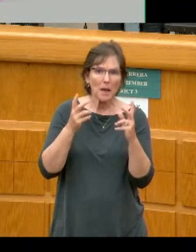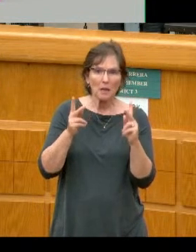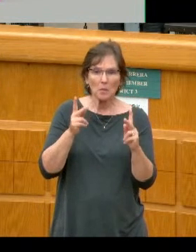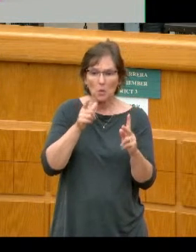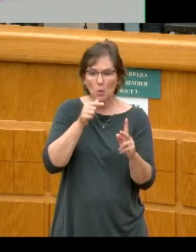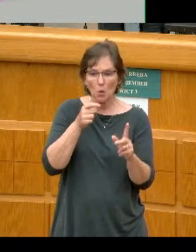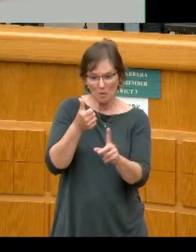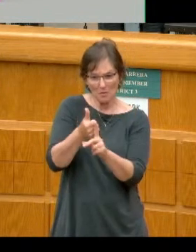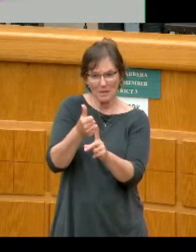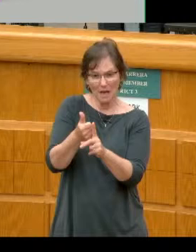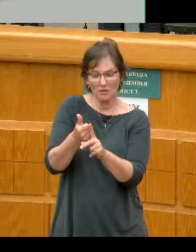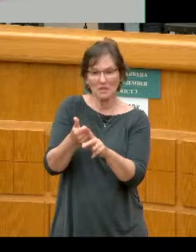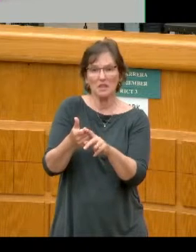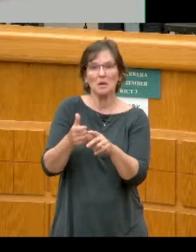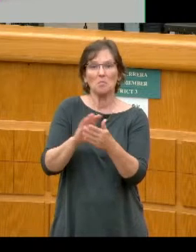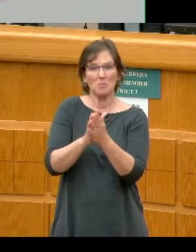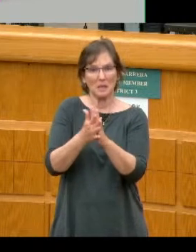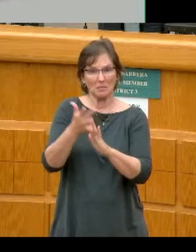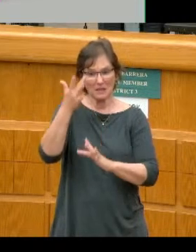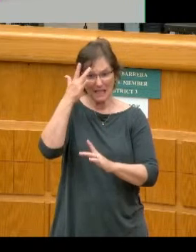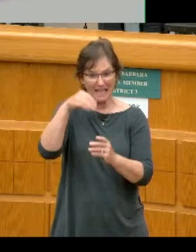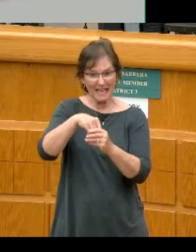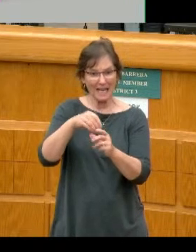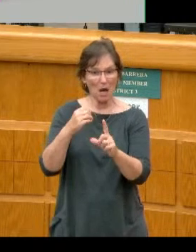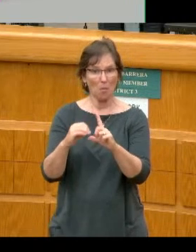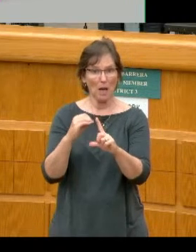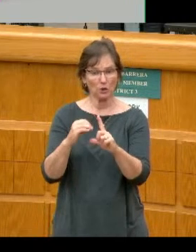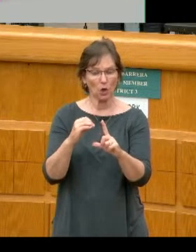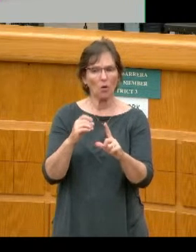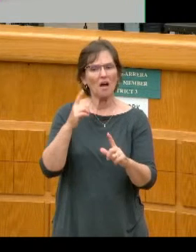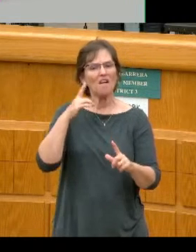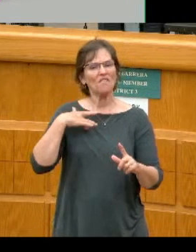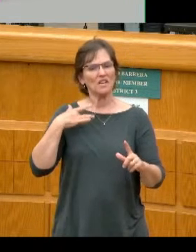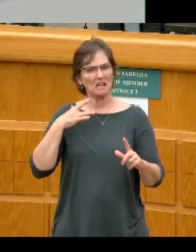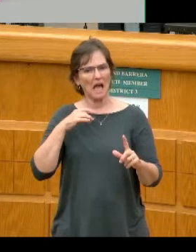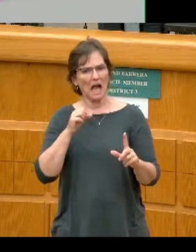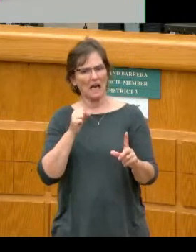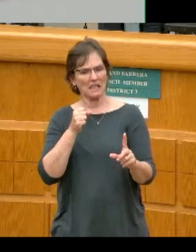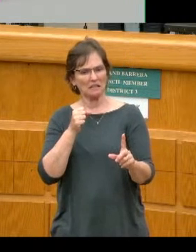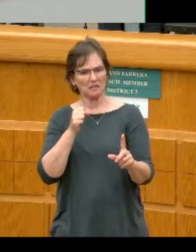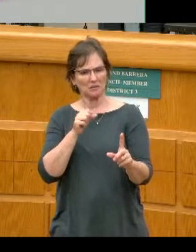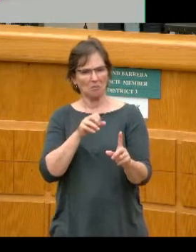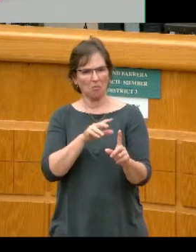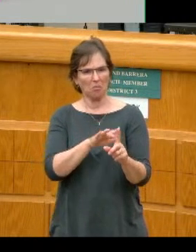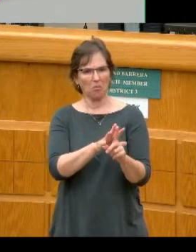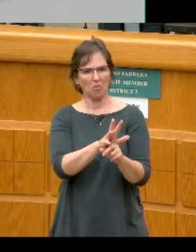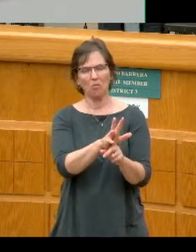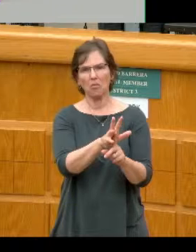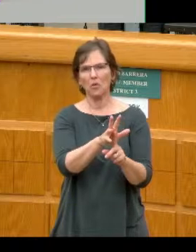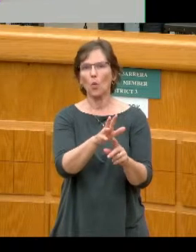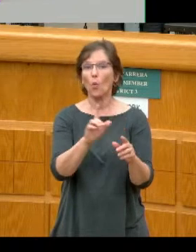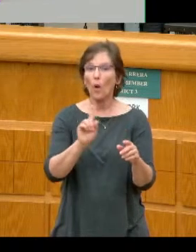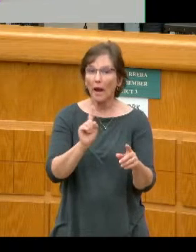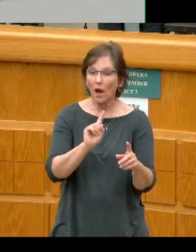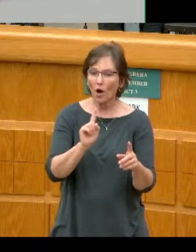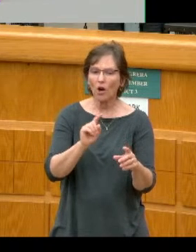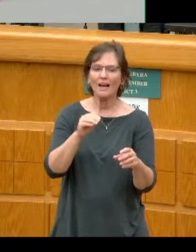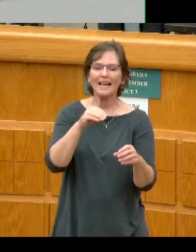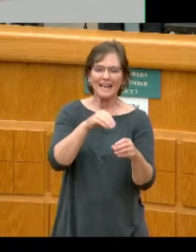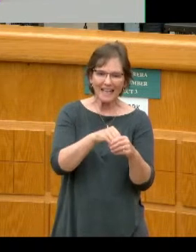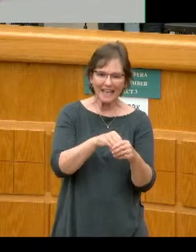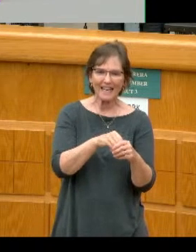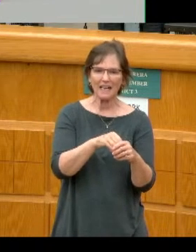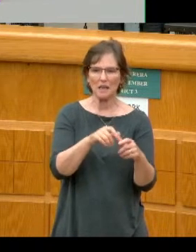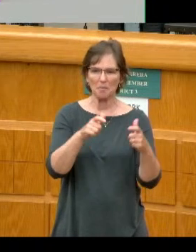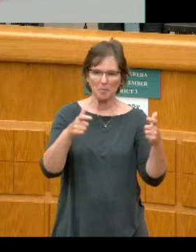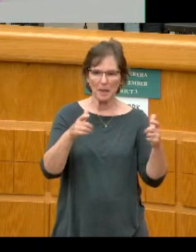less time in big box stores and restaurants, and I'm pointing those out because in El Paso, where they've had 3,000 new cases in a